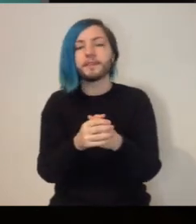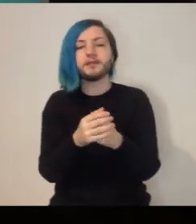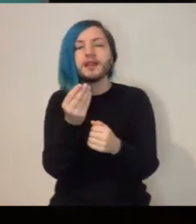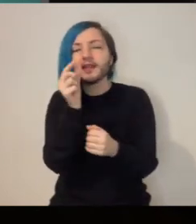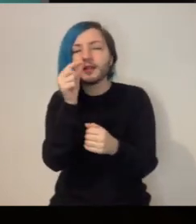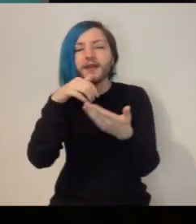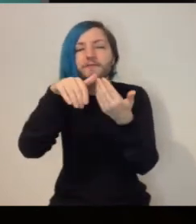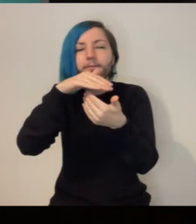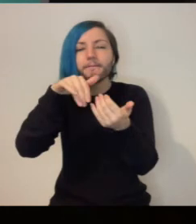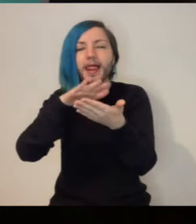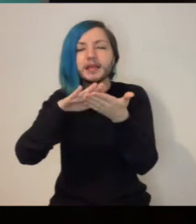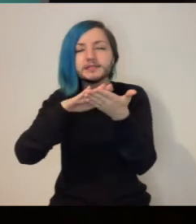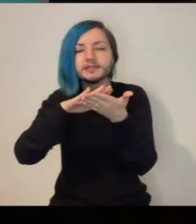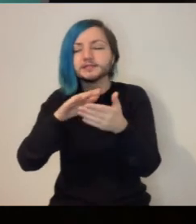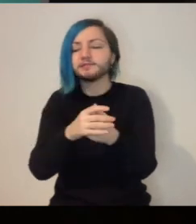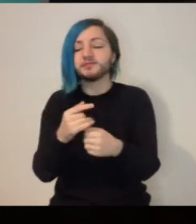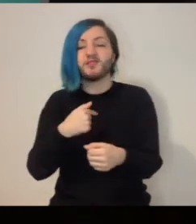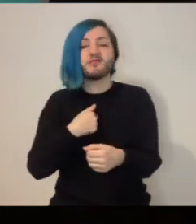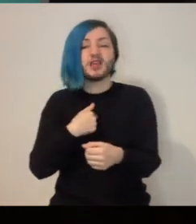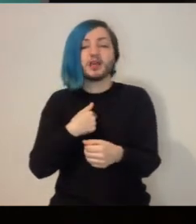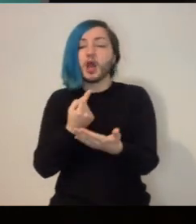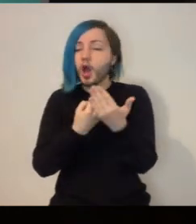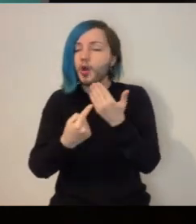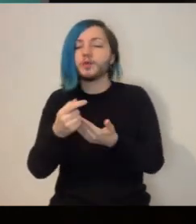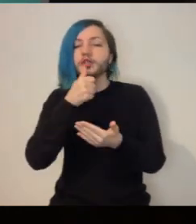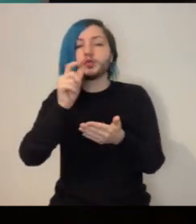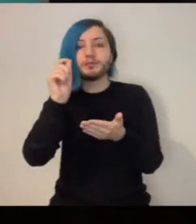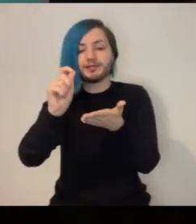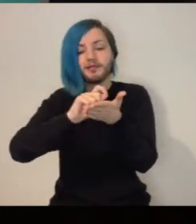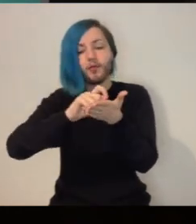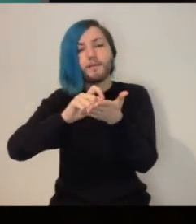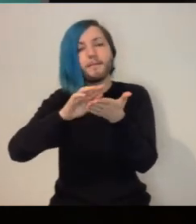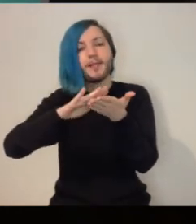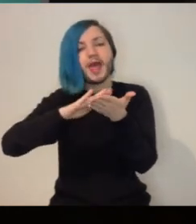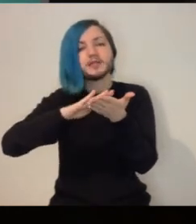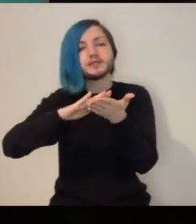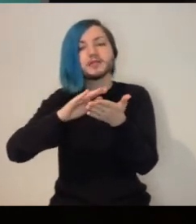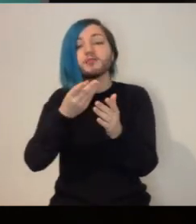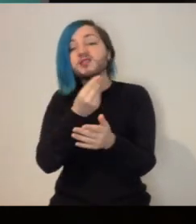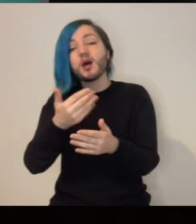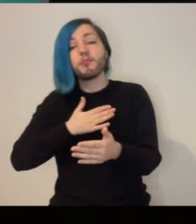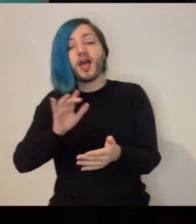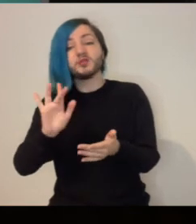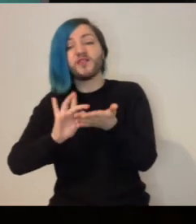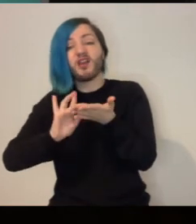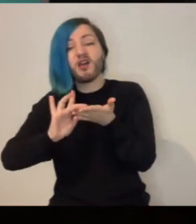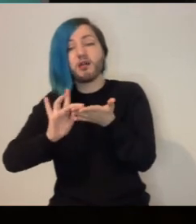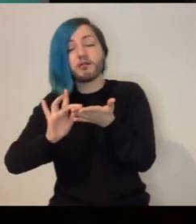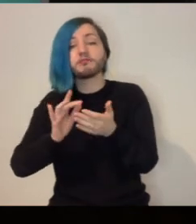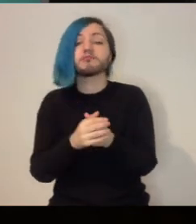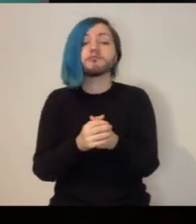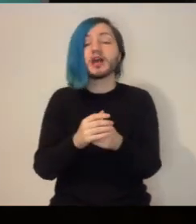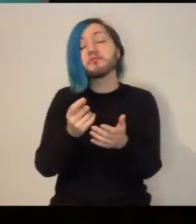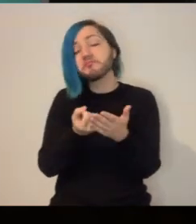do some blending. I only ever blend generally with the pastels themselves, but some people will enjoy blending with their